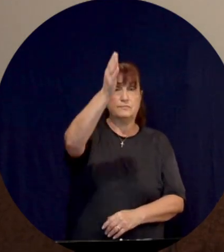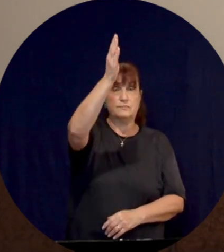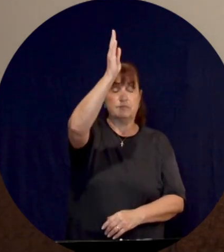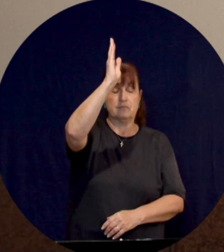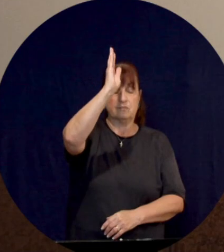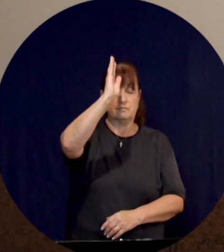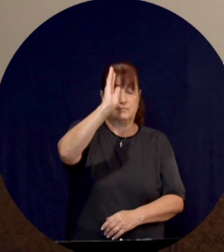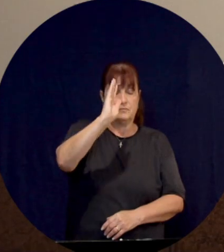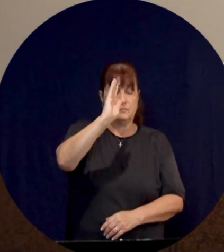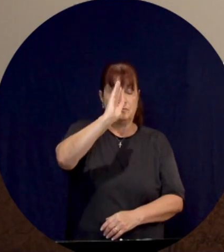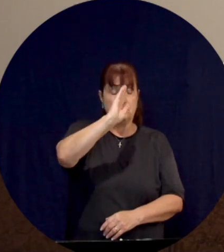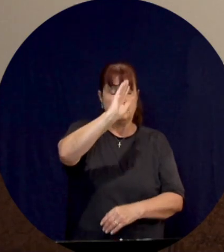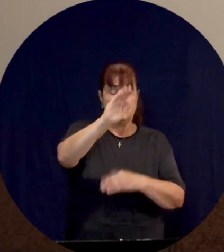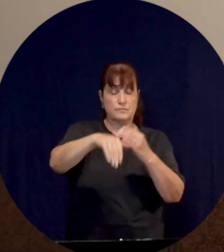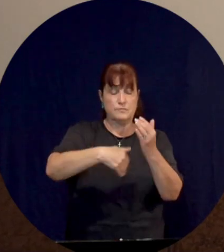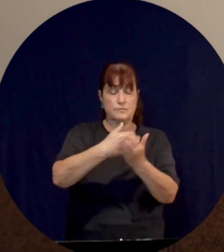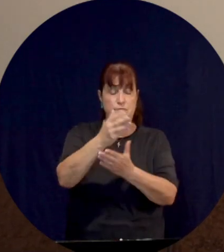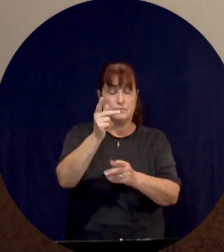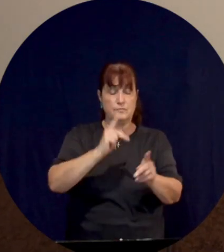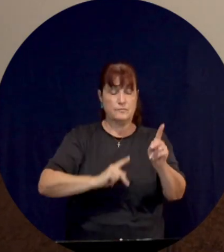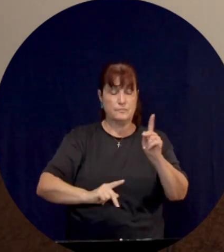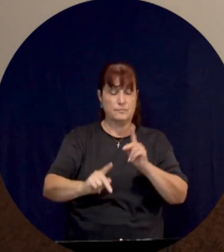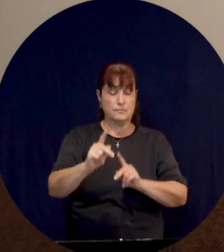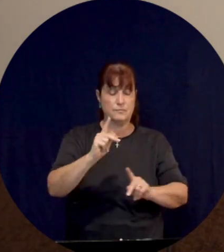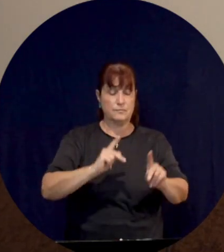Oh God, let all the